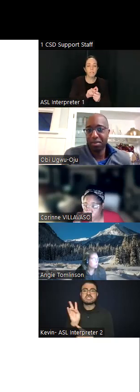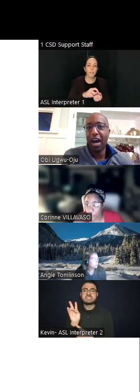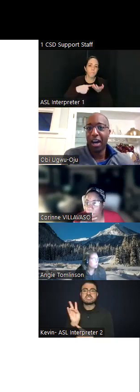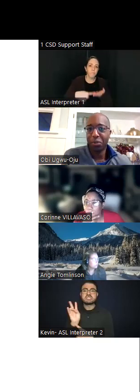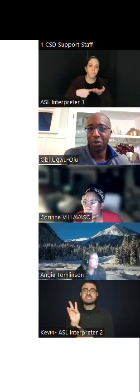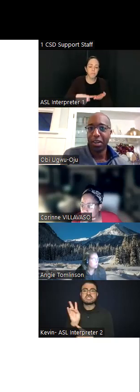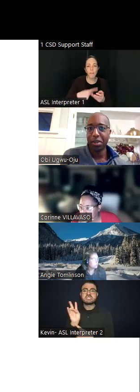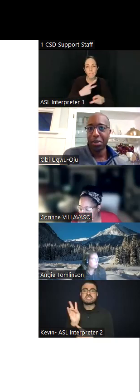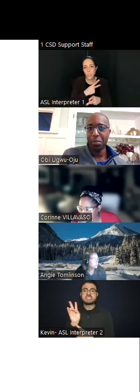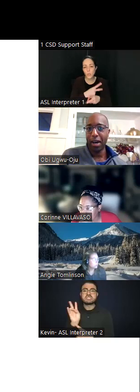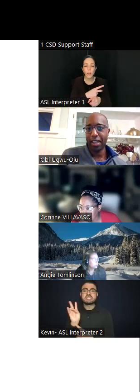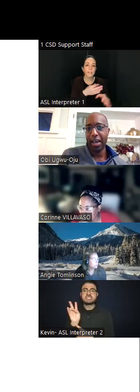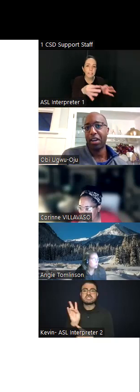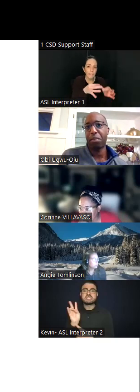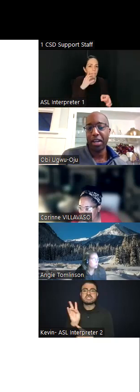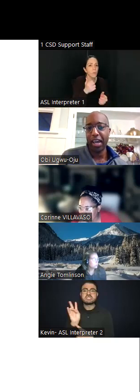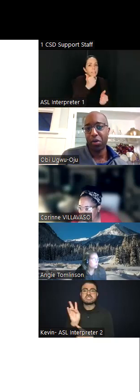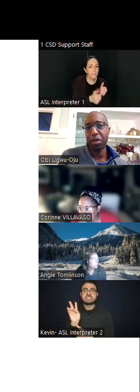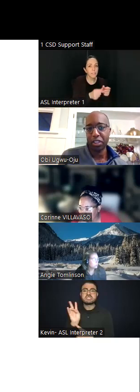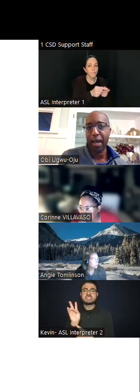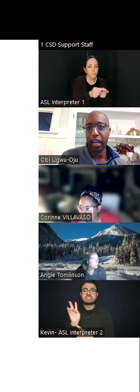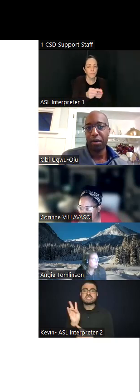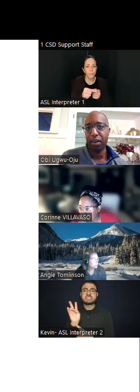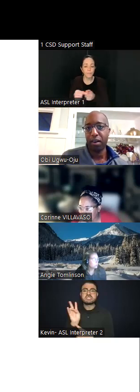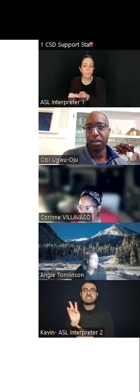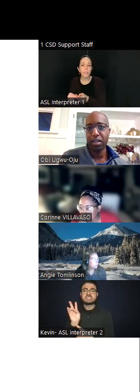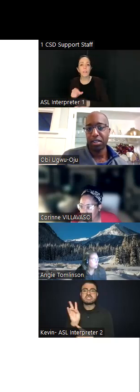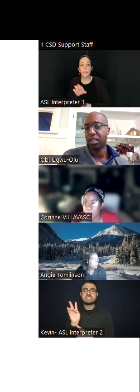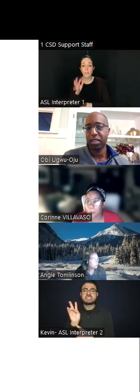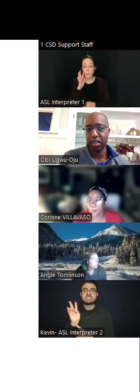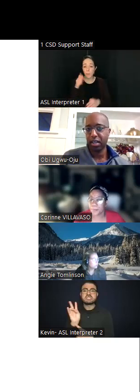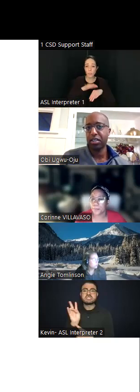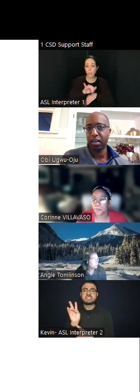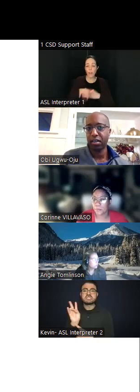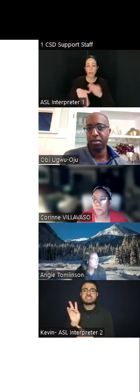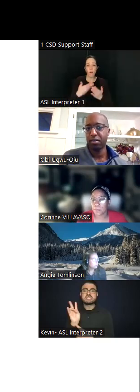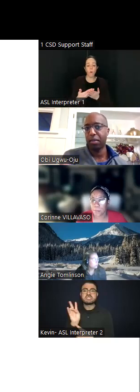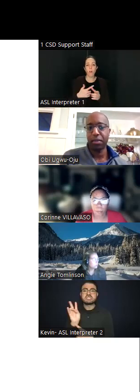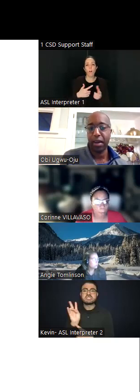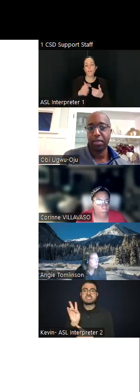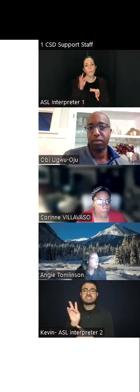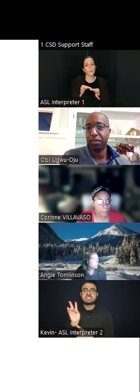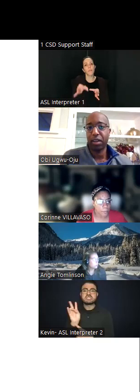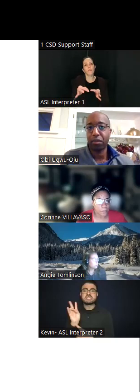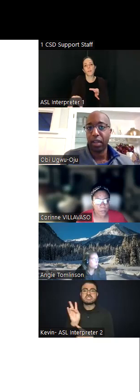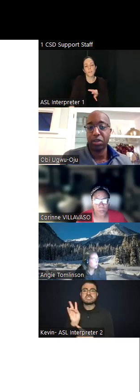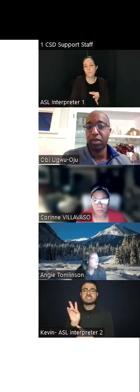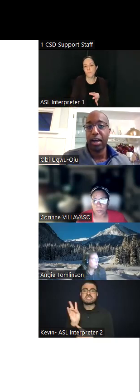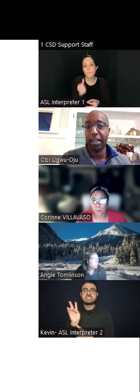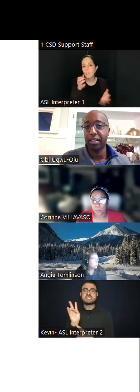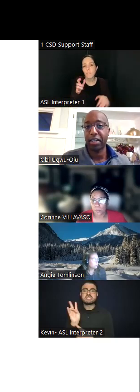someone not an employee by the end of Monday, it would push us back a bit far. But just something to consider. I